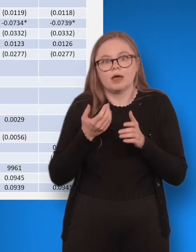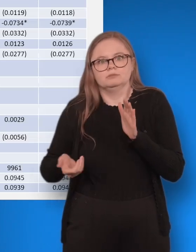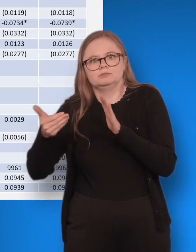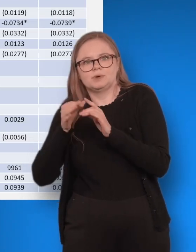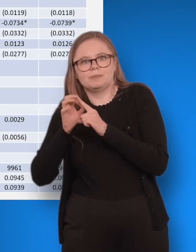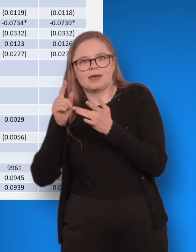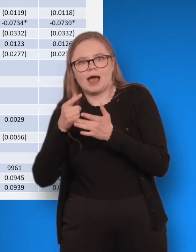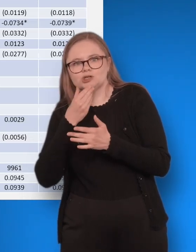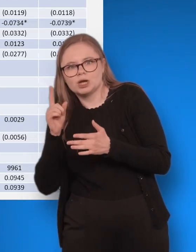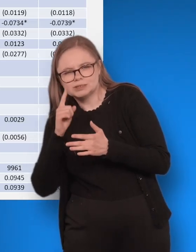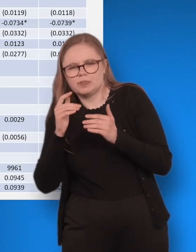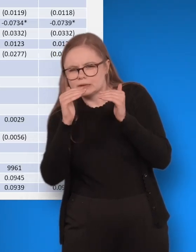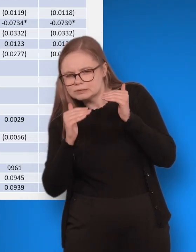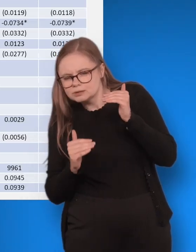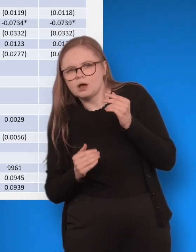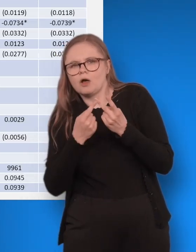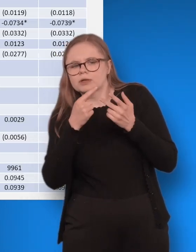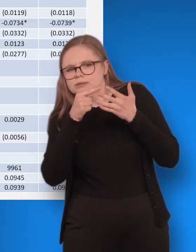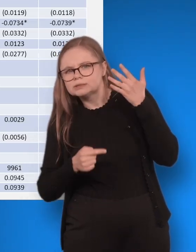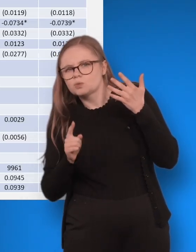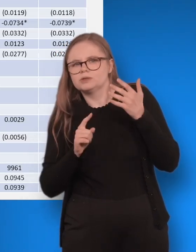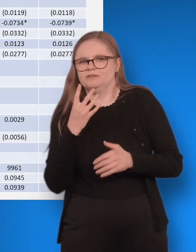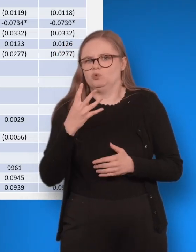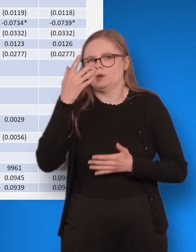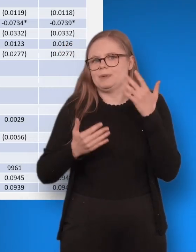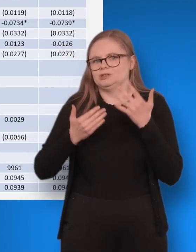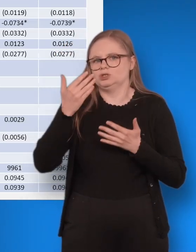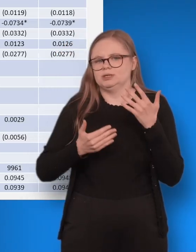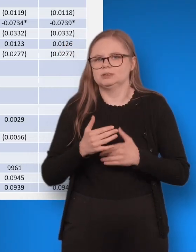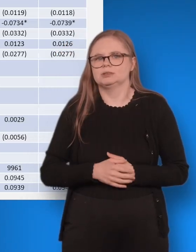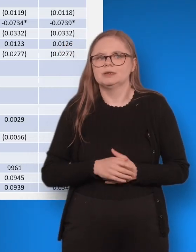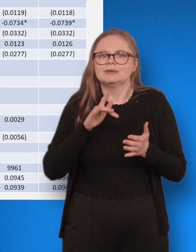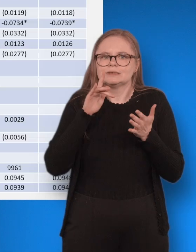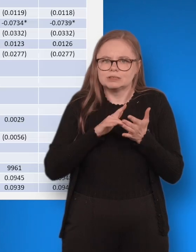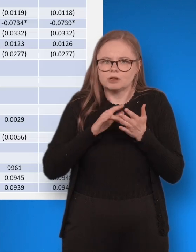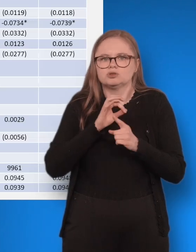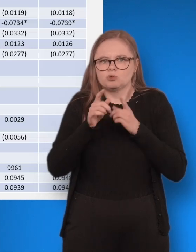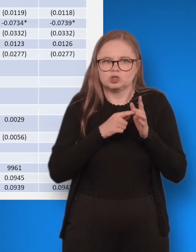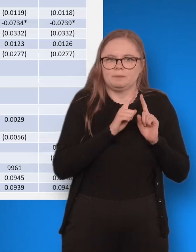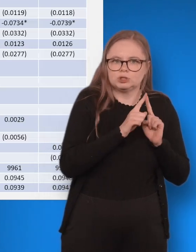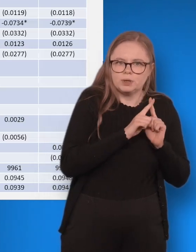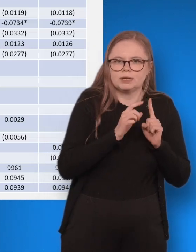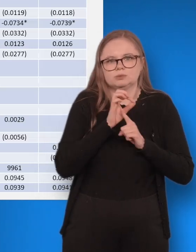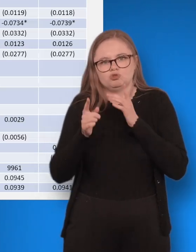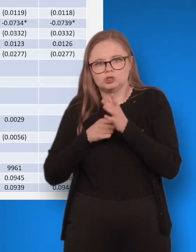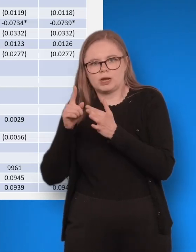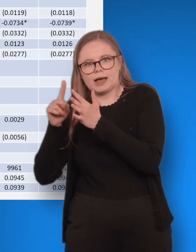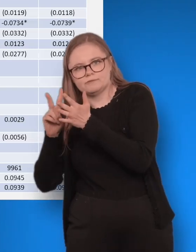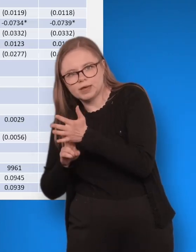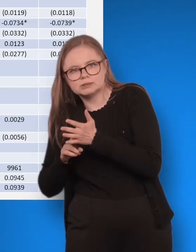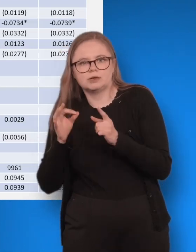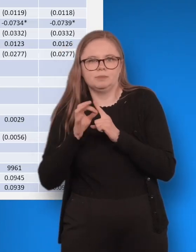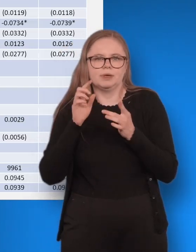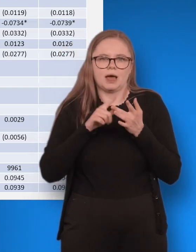and the subsequent ones are for the four metrics of centrality: project betweenness, project eigenvector,